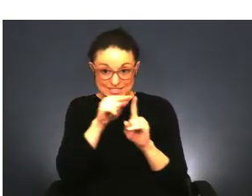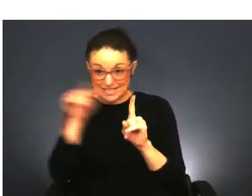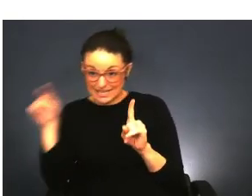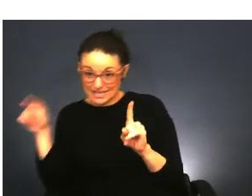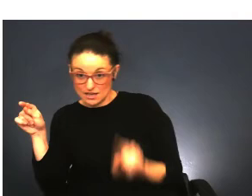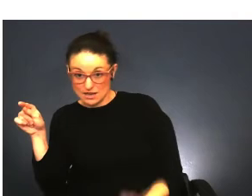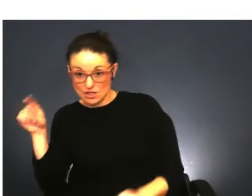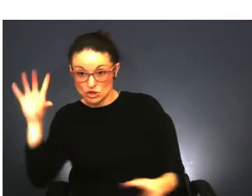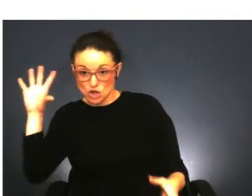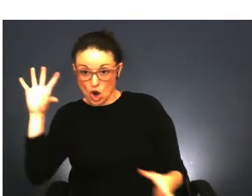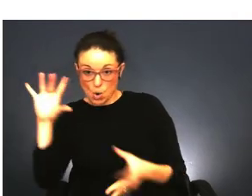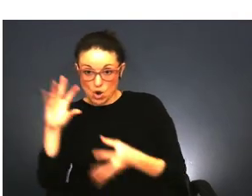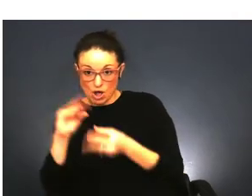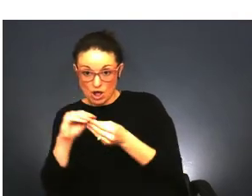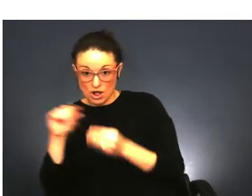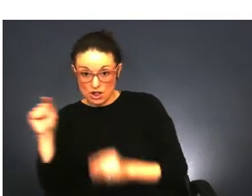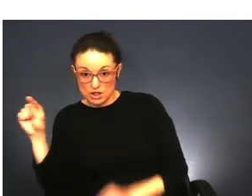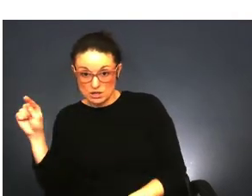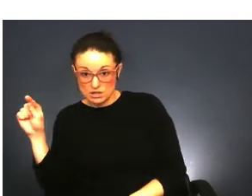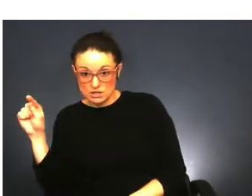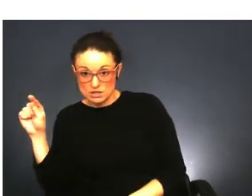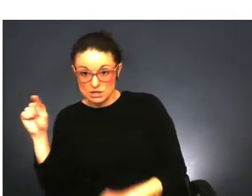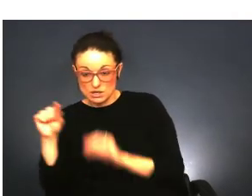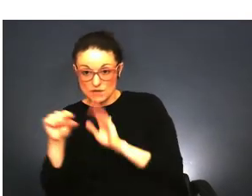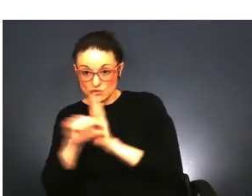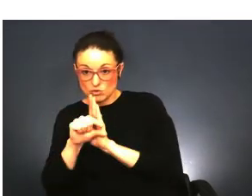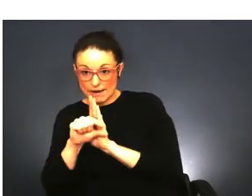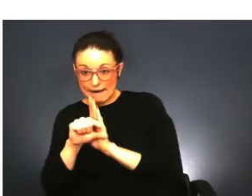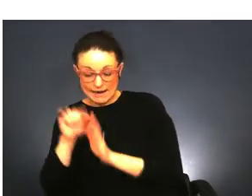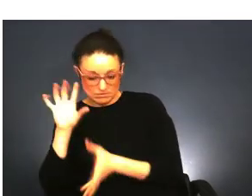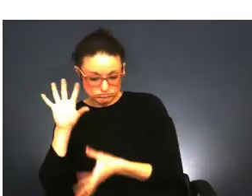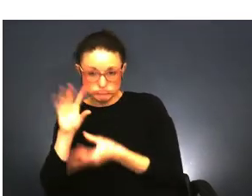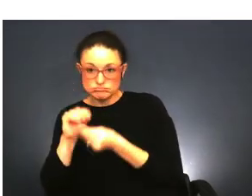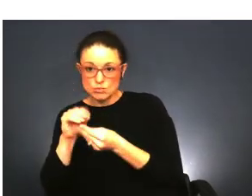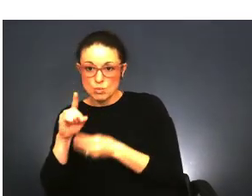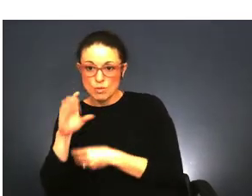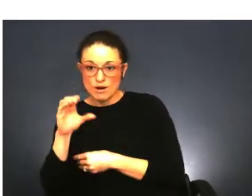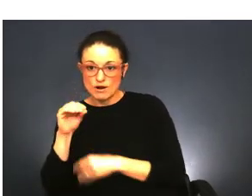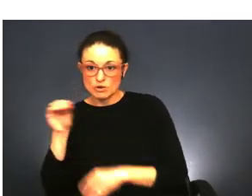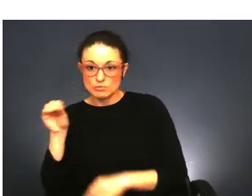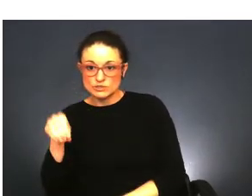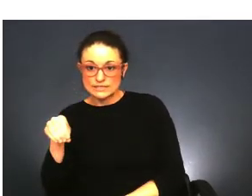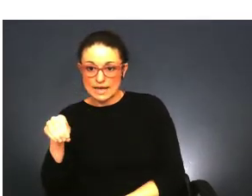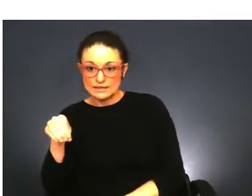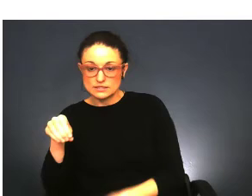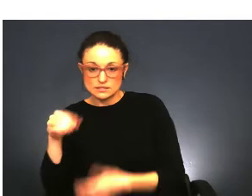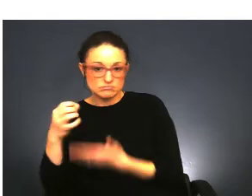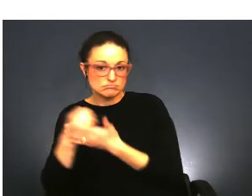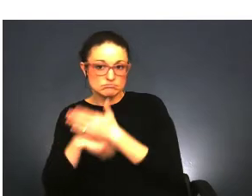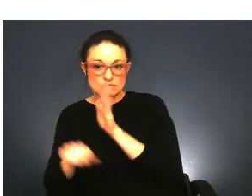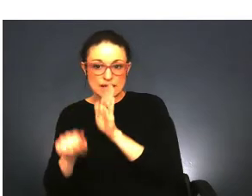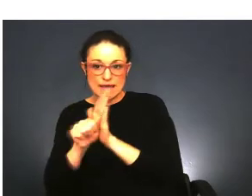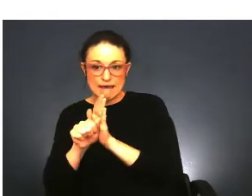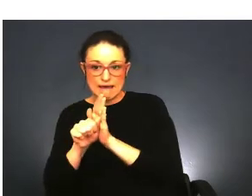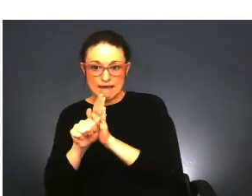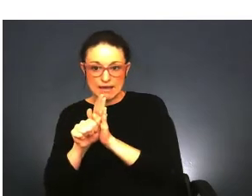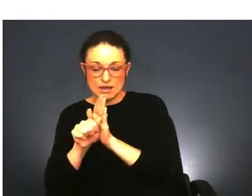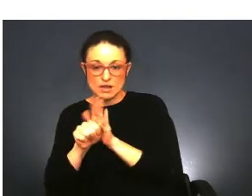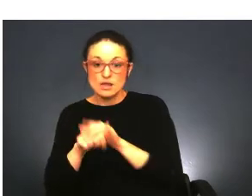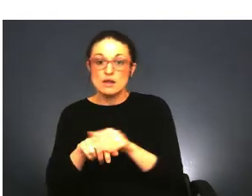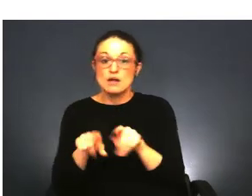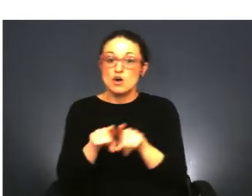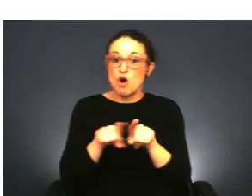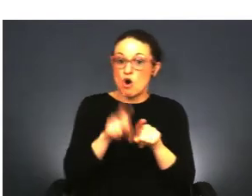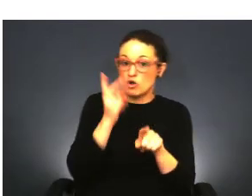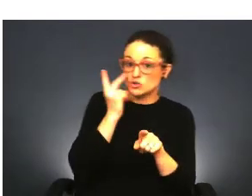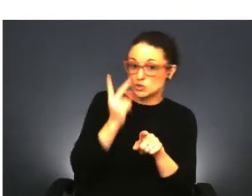the total, Frank's grade is 100%. He's getting an A. You also see that